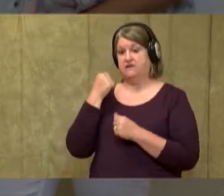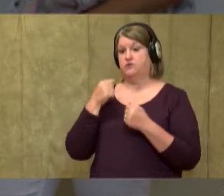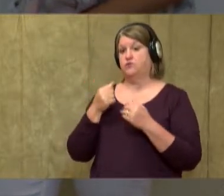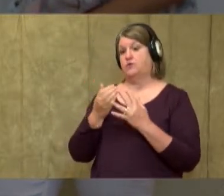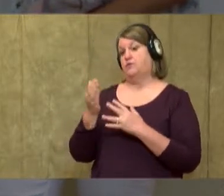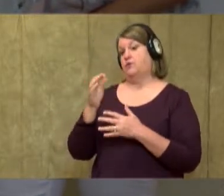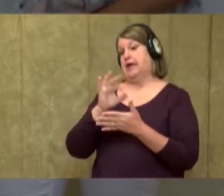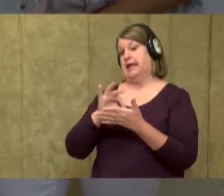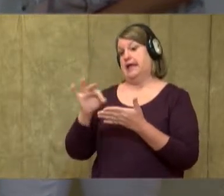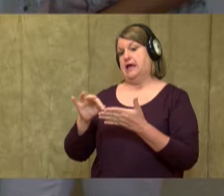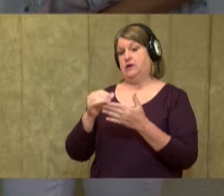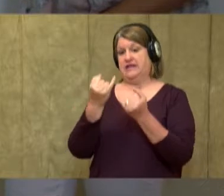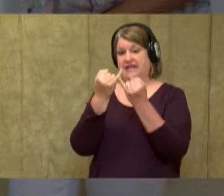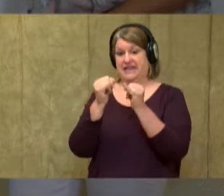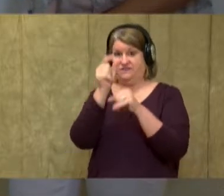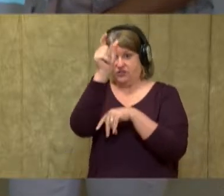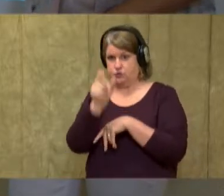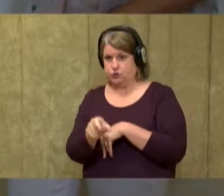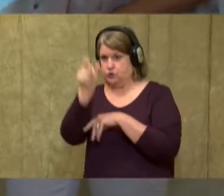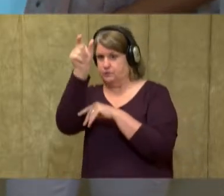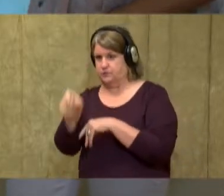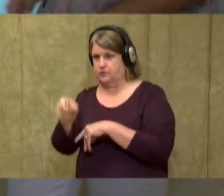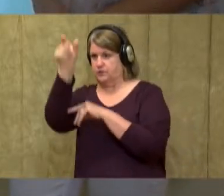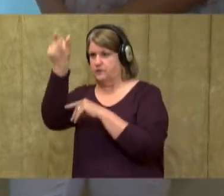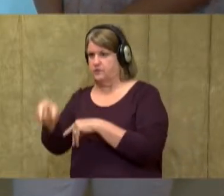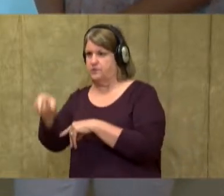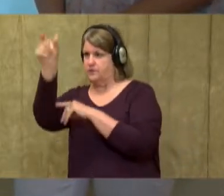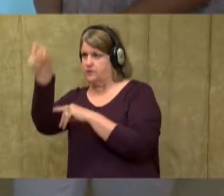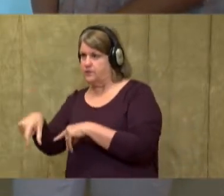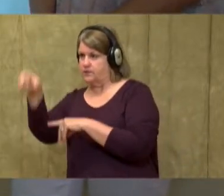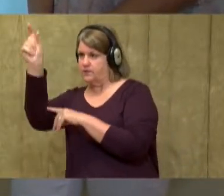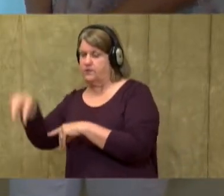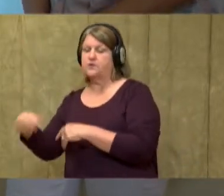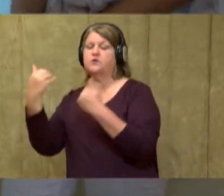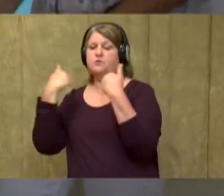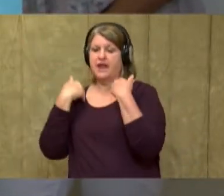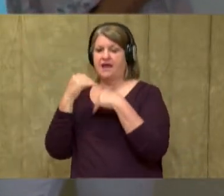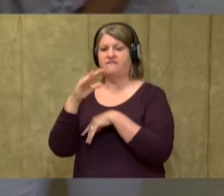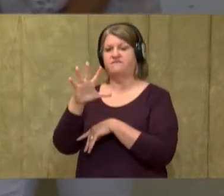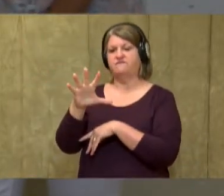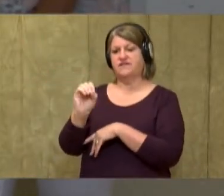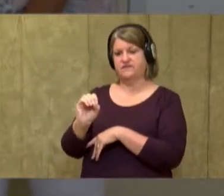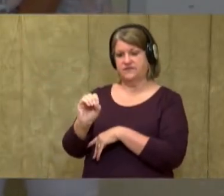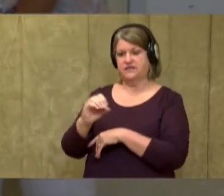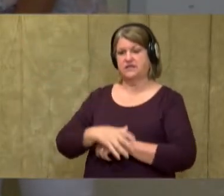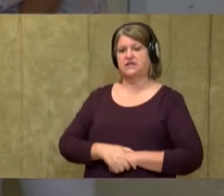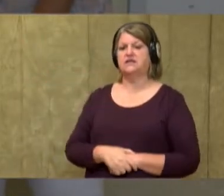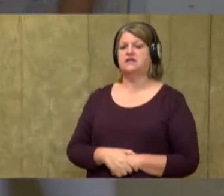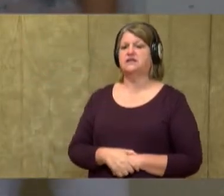each individual cube, there would be 50.